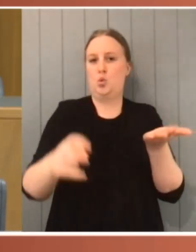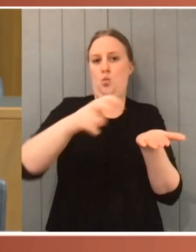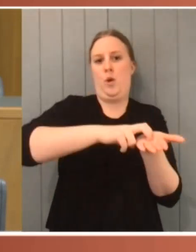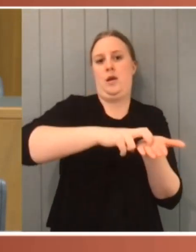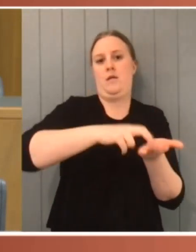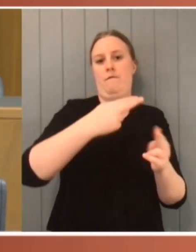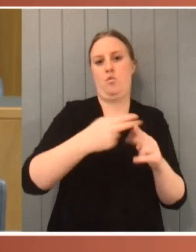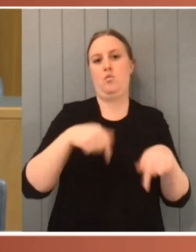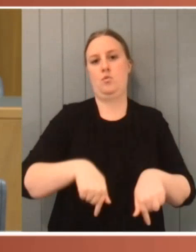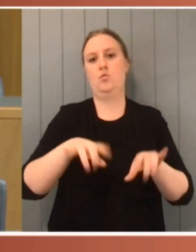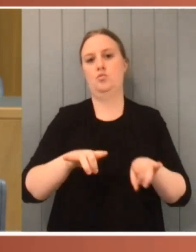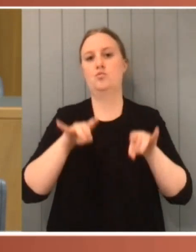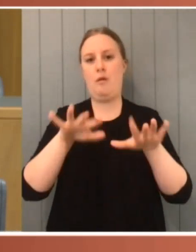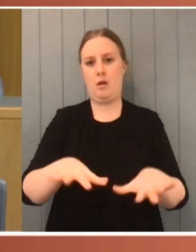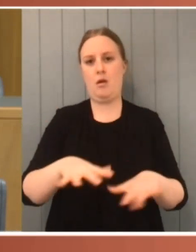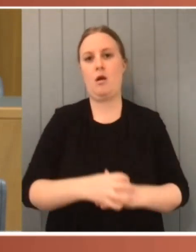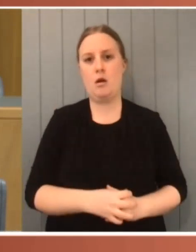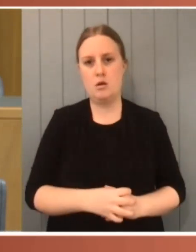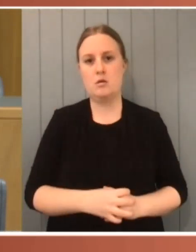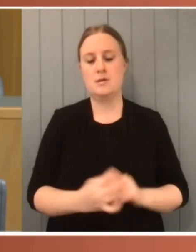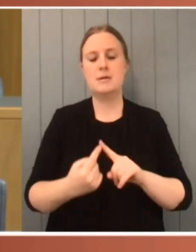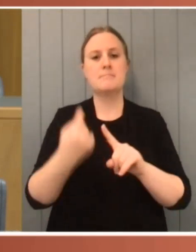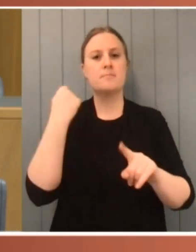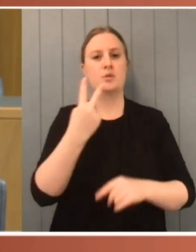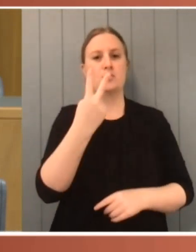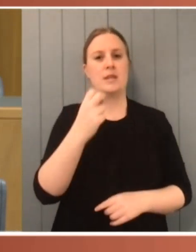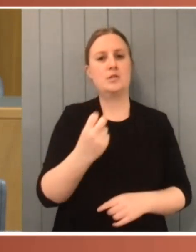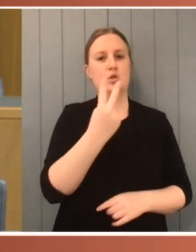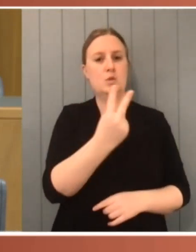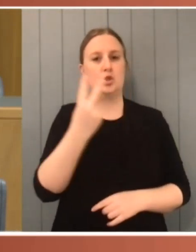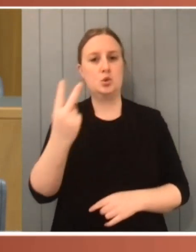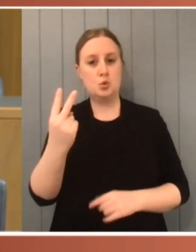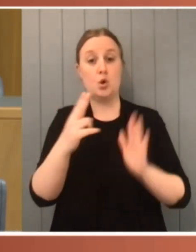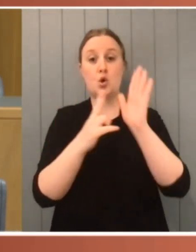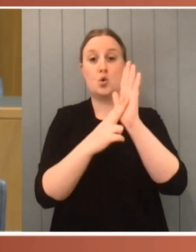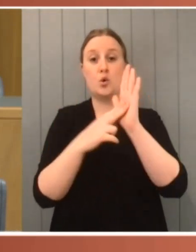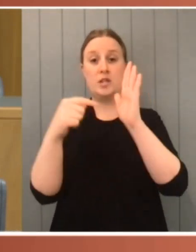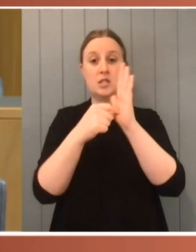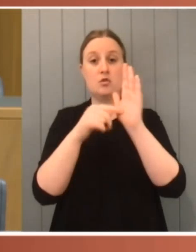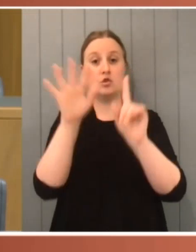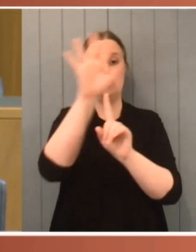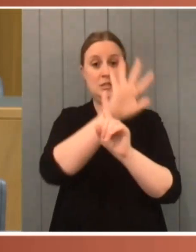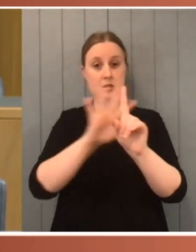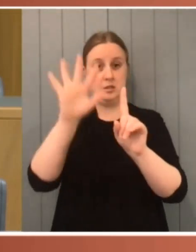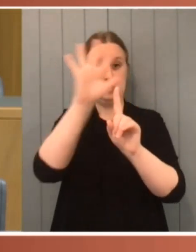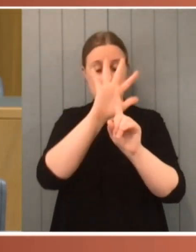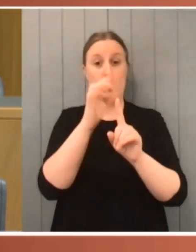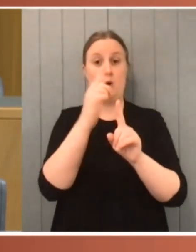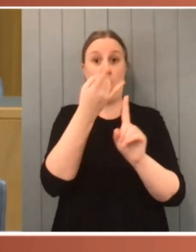In 2022, turnout in the Northern Territory seat of Lingiari fell to